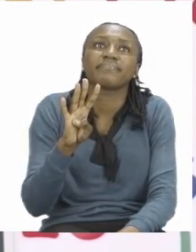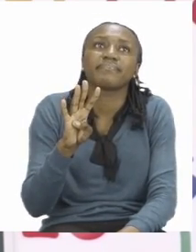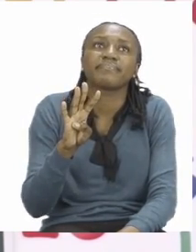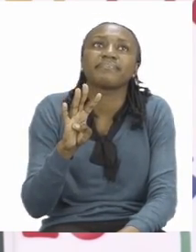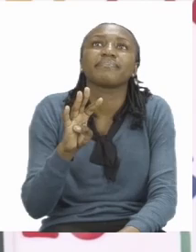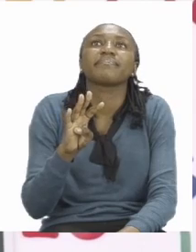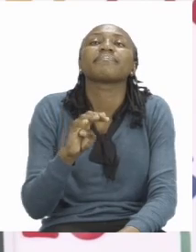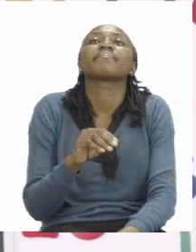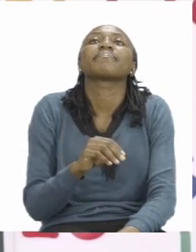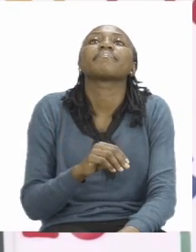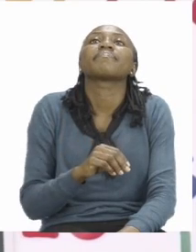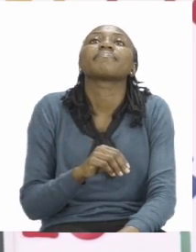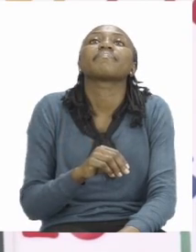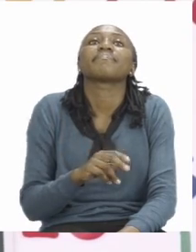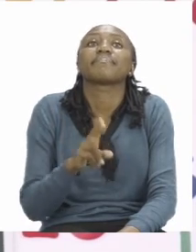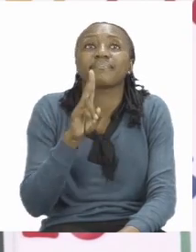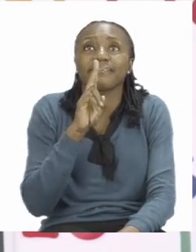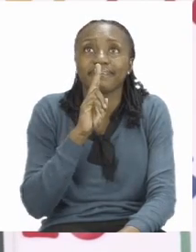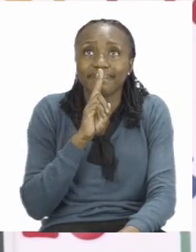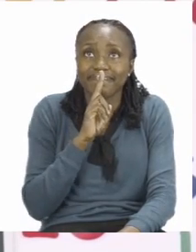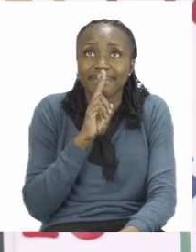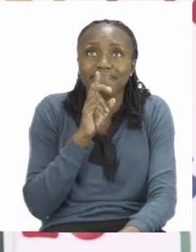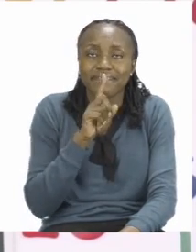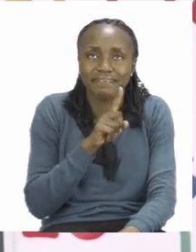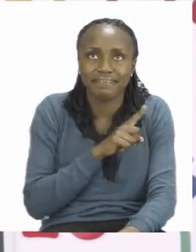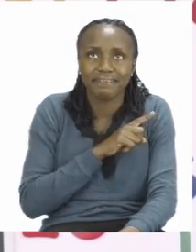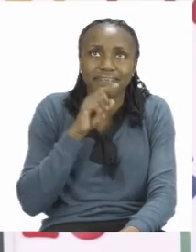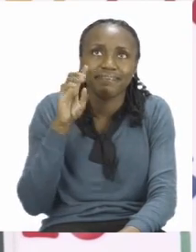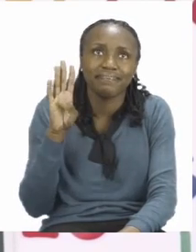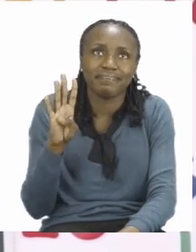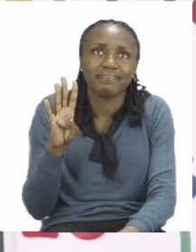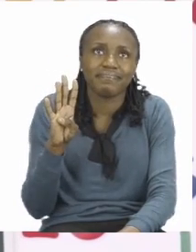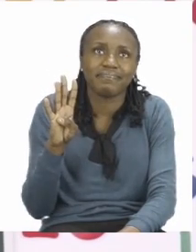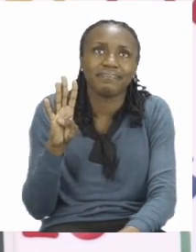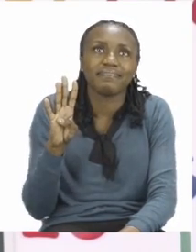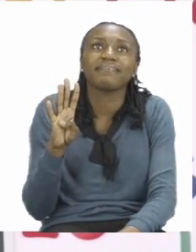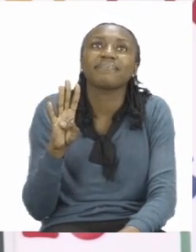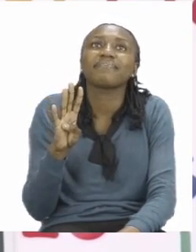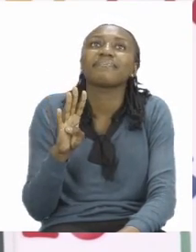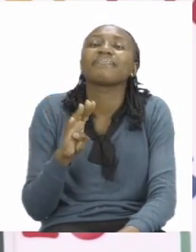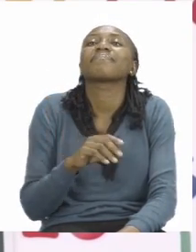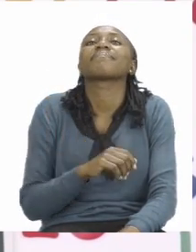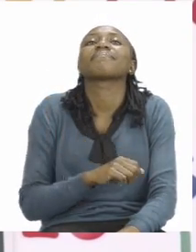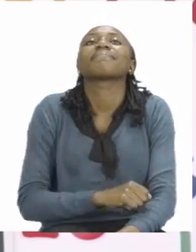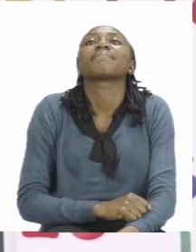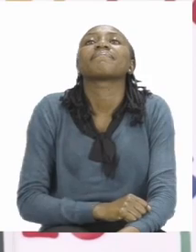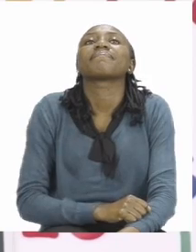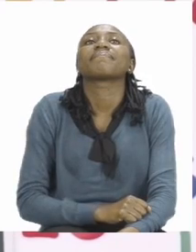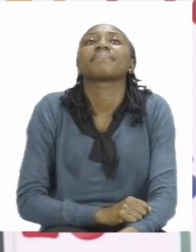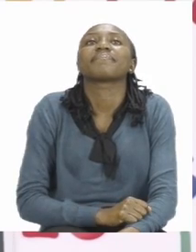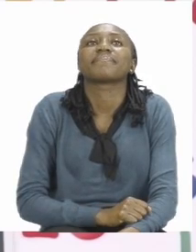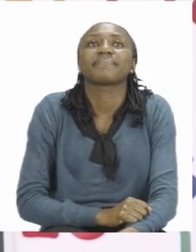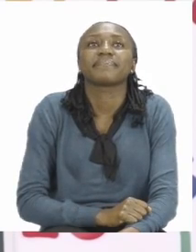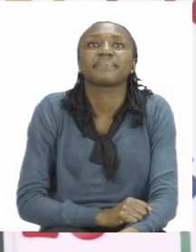14. So that means our answer is 14, a 1 and a 4. There we